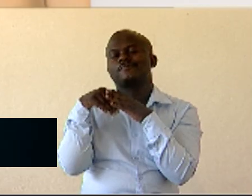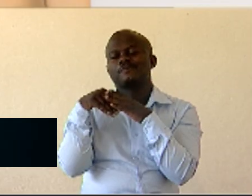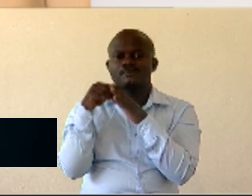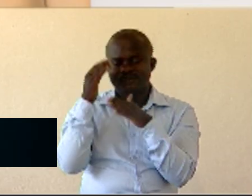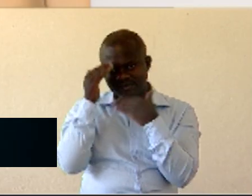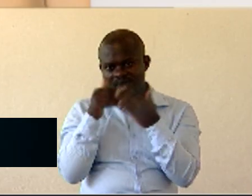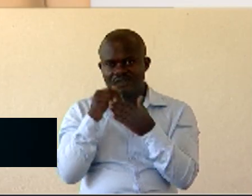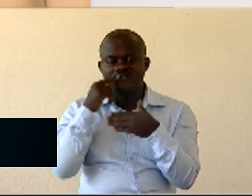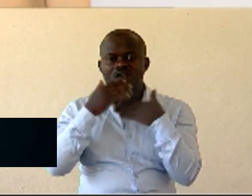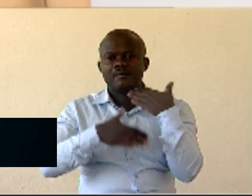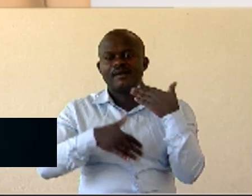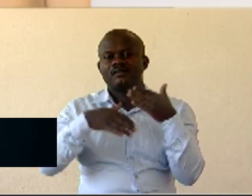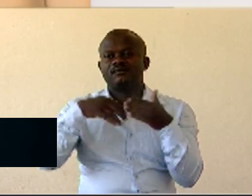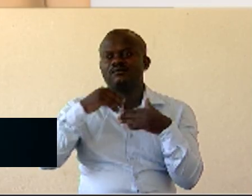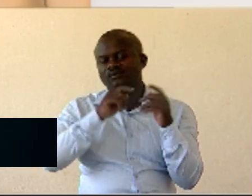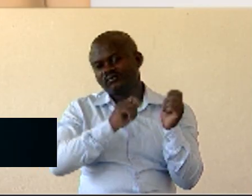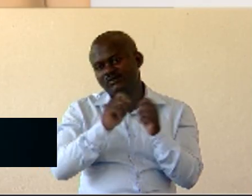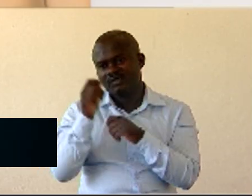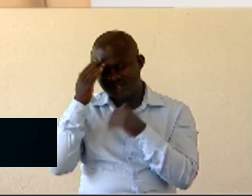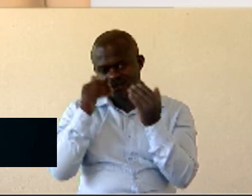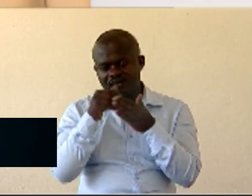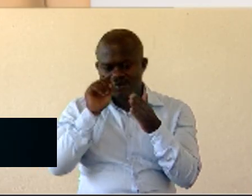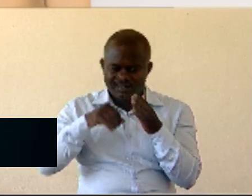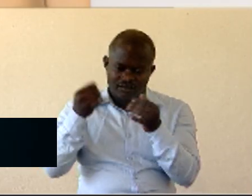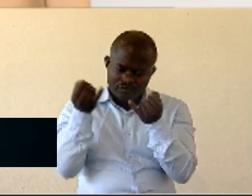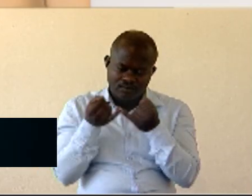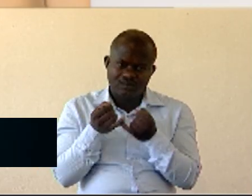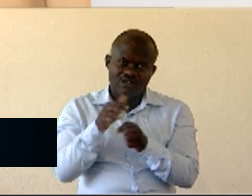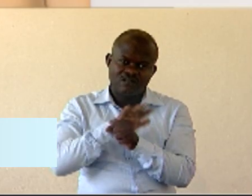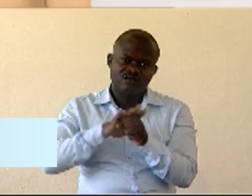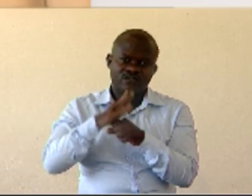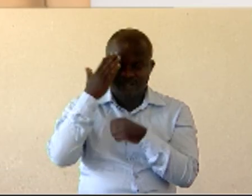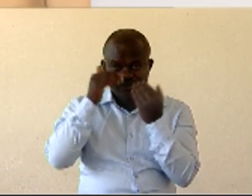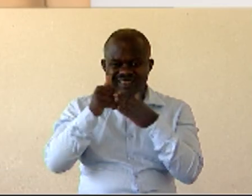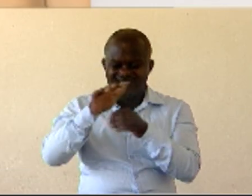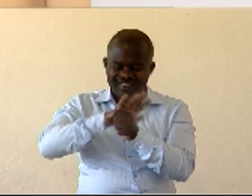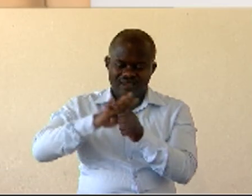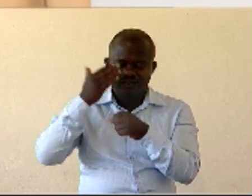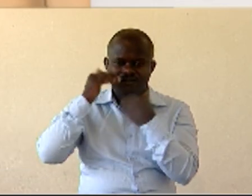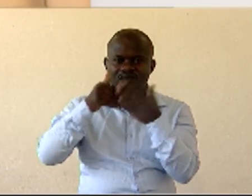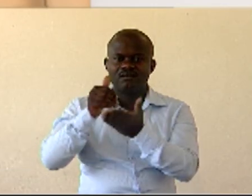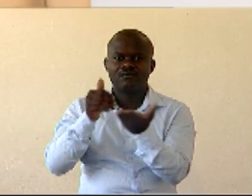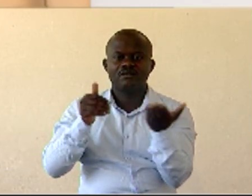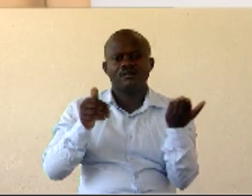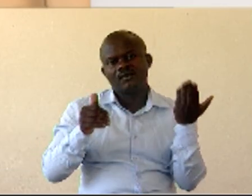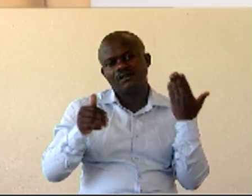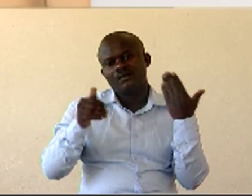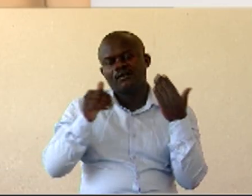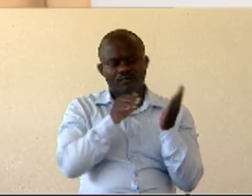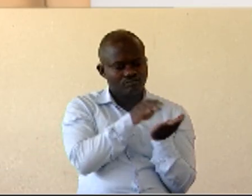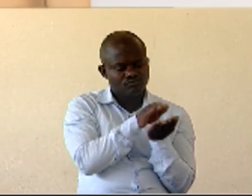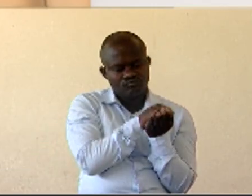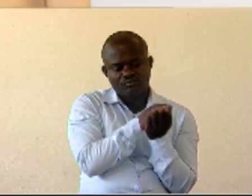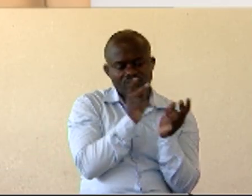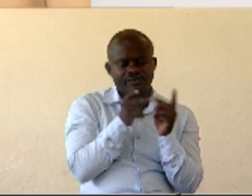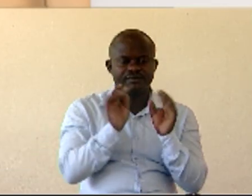because of blood transfusion. That's why blood has to be tested thoroughly to see if the blood is safe and be going to be stored in what you call blood